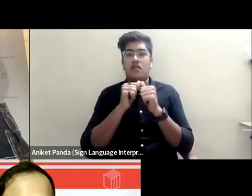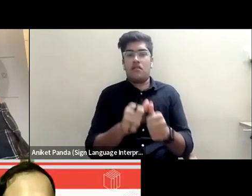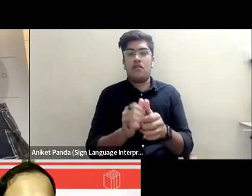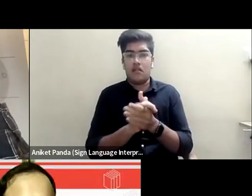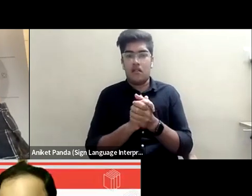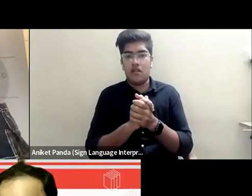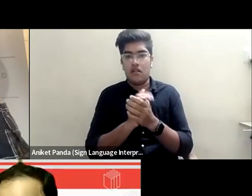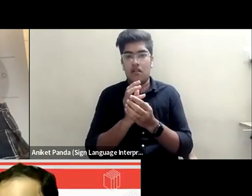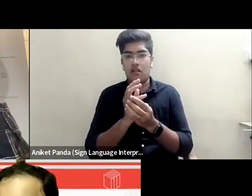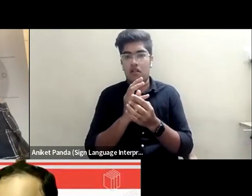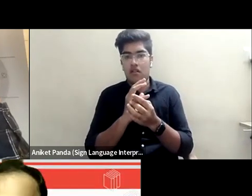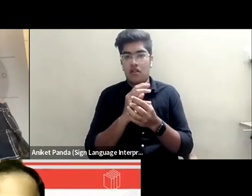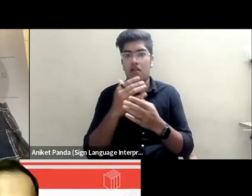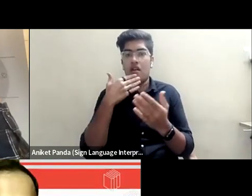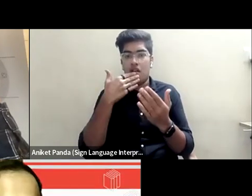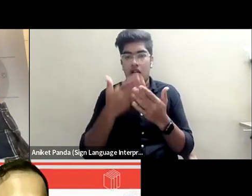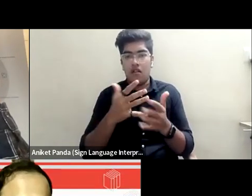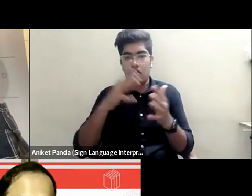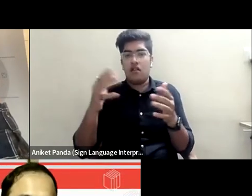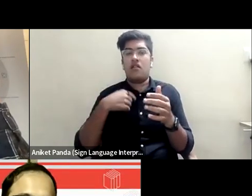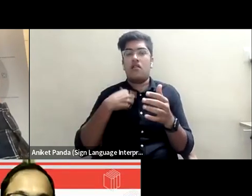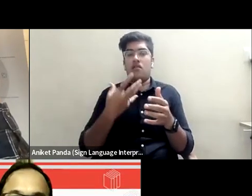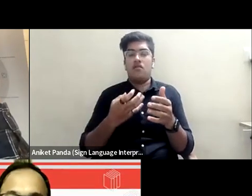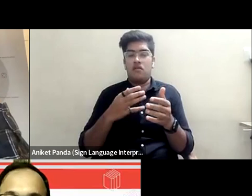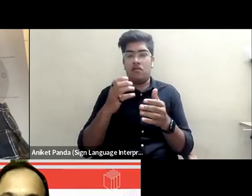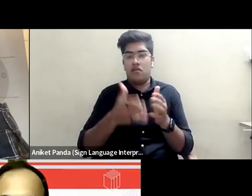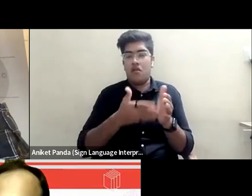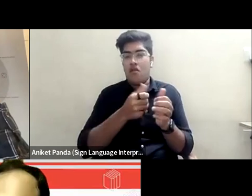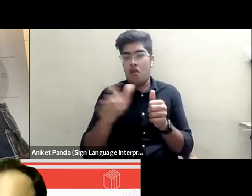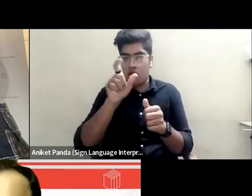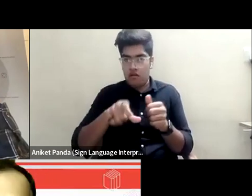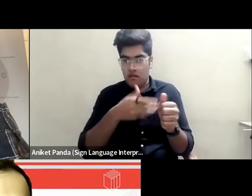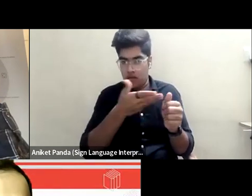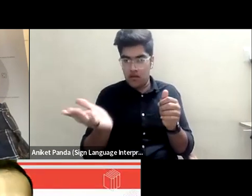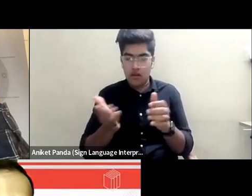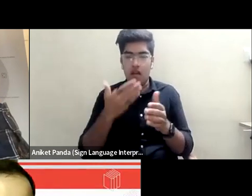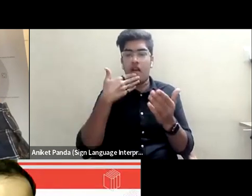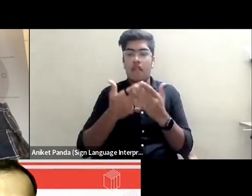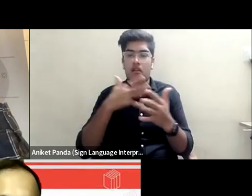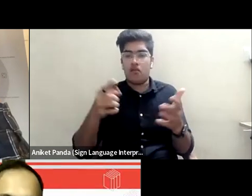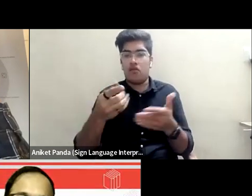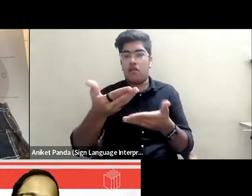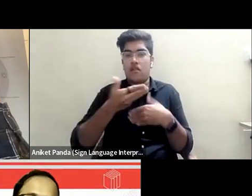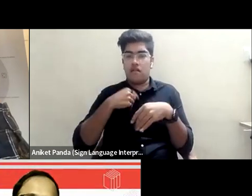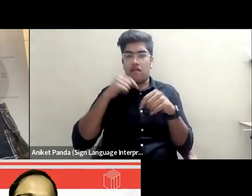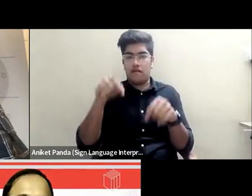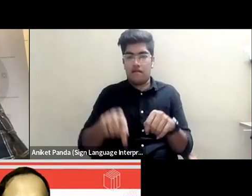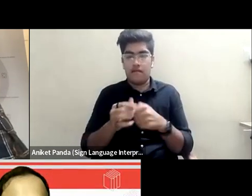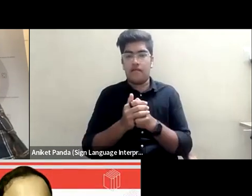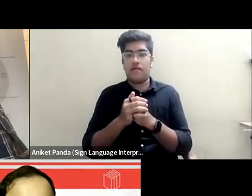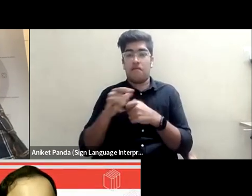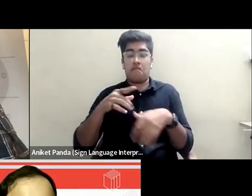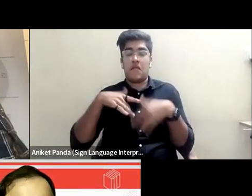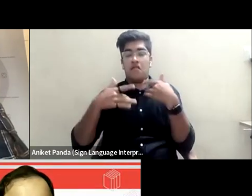much. My greetings to everybody, and thank you for inviting me. It's a very interesting